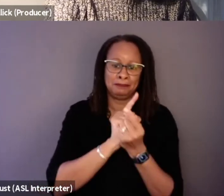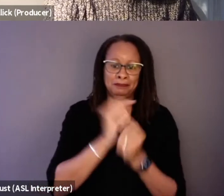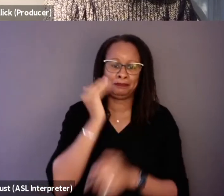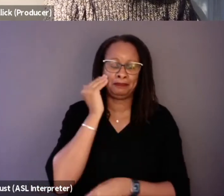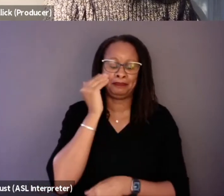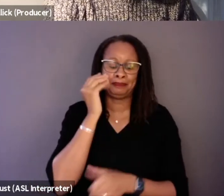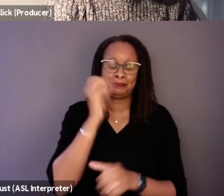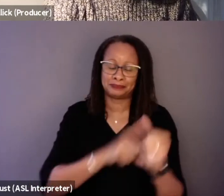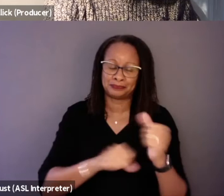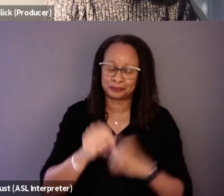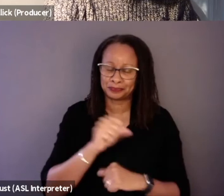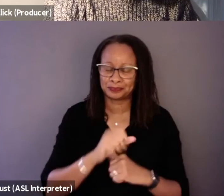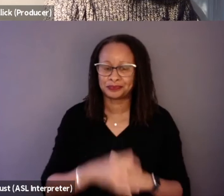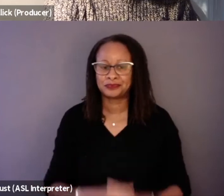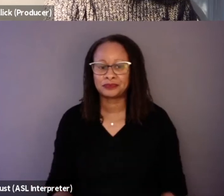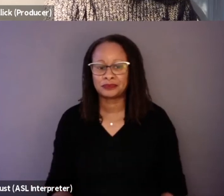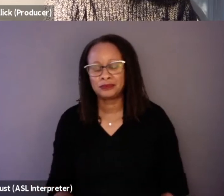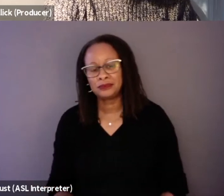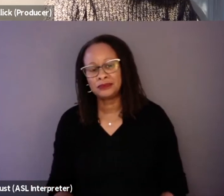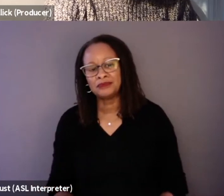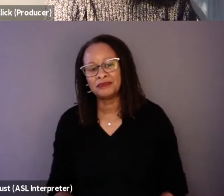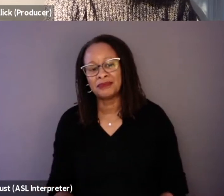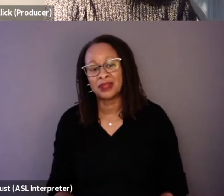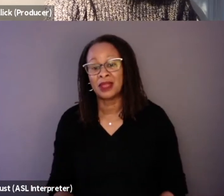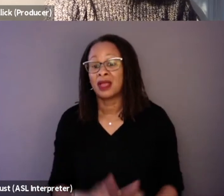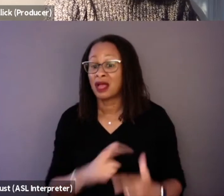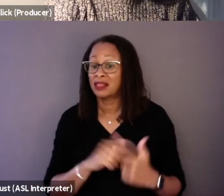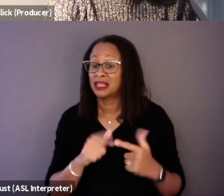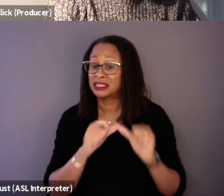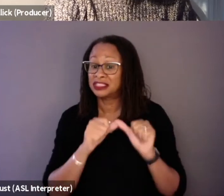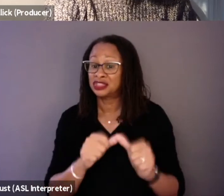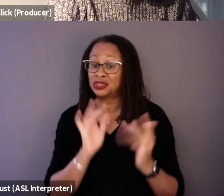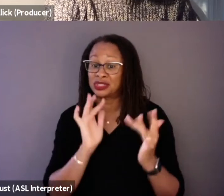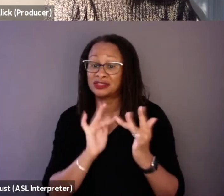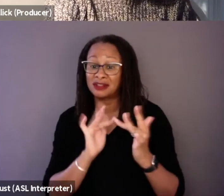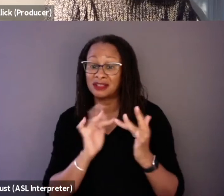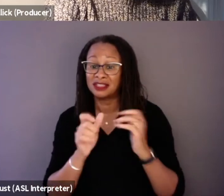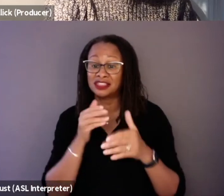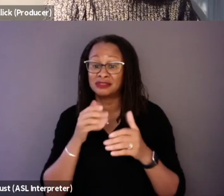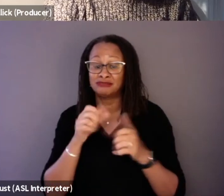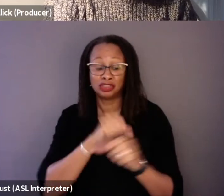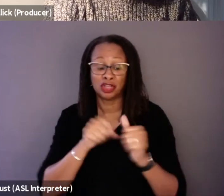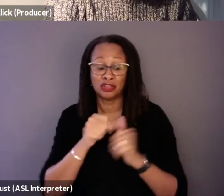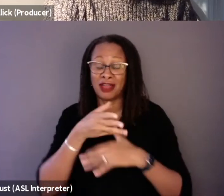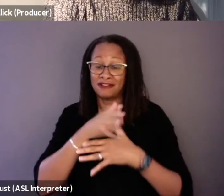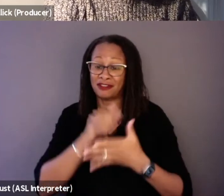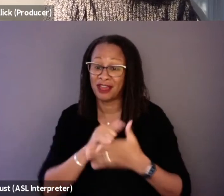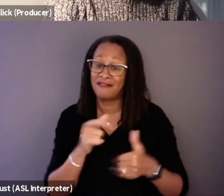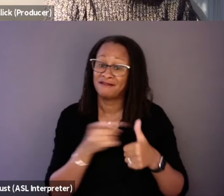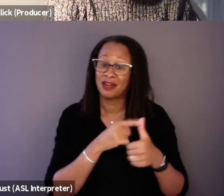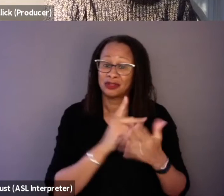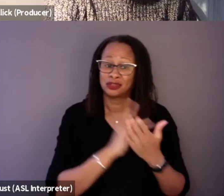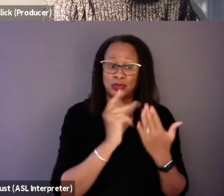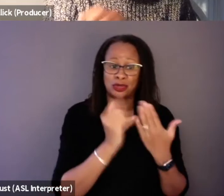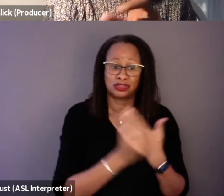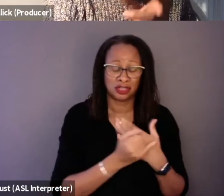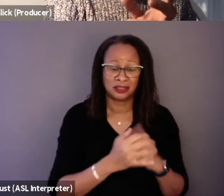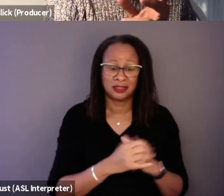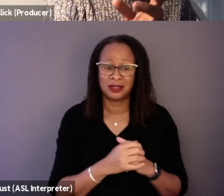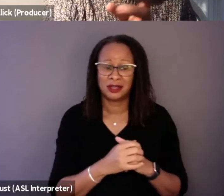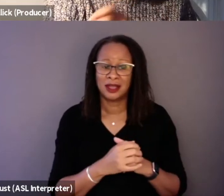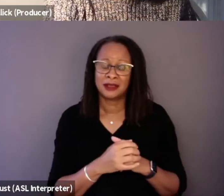other, and then stayed in touch, I think, through that project, which, to be candid and humble about it,